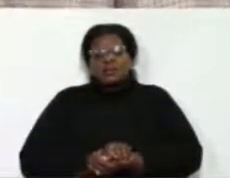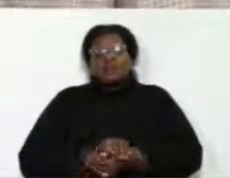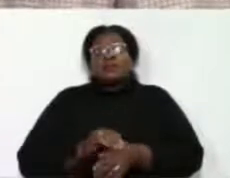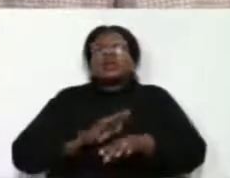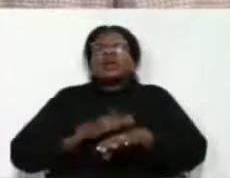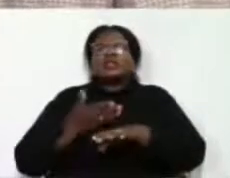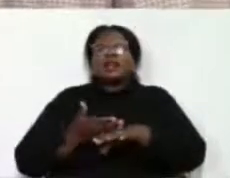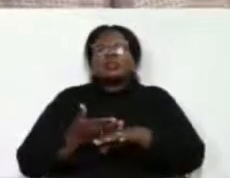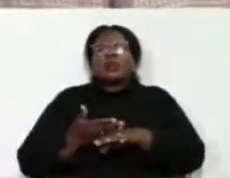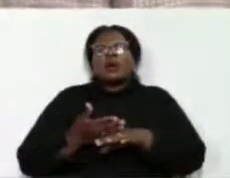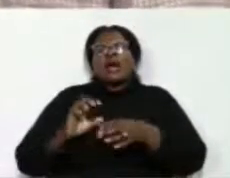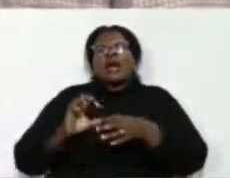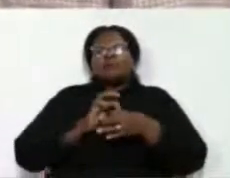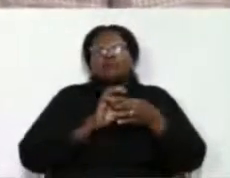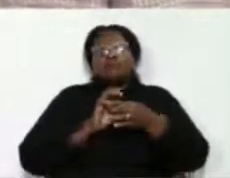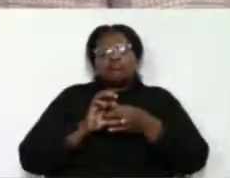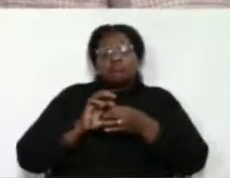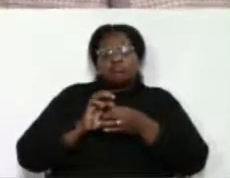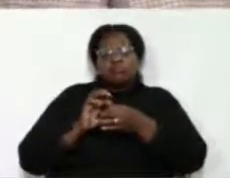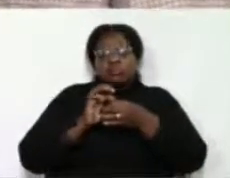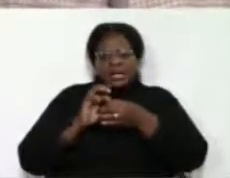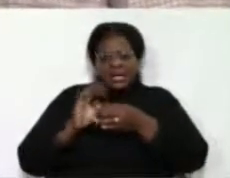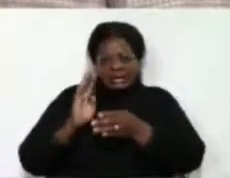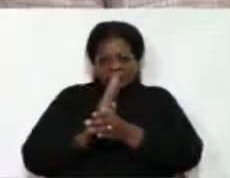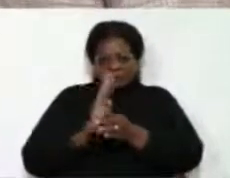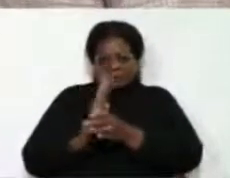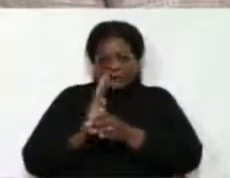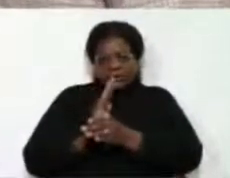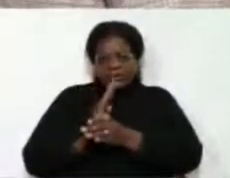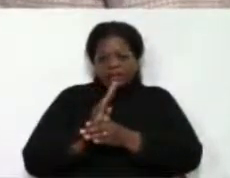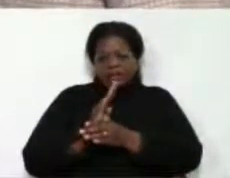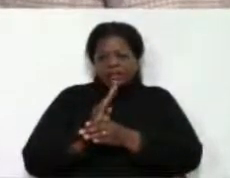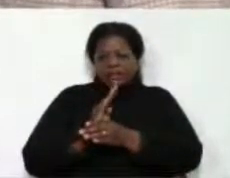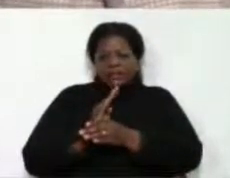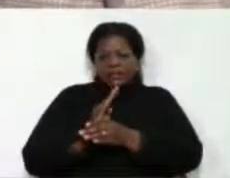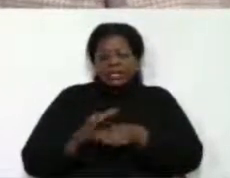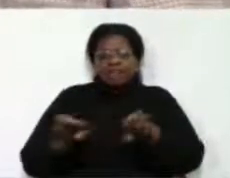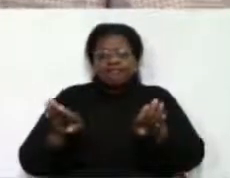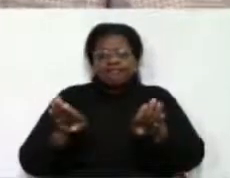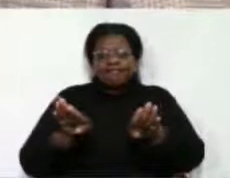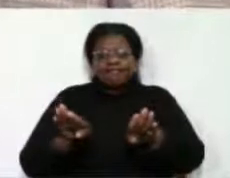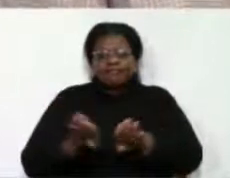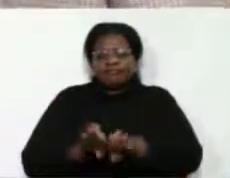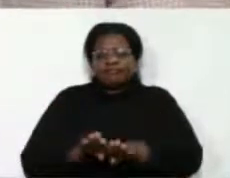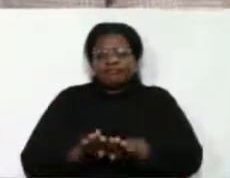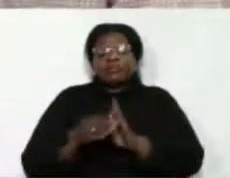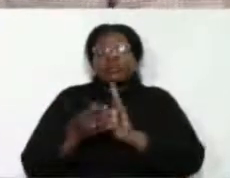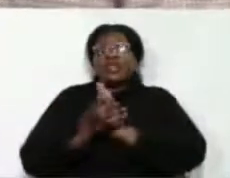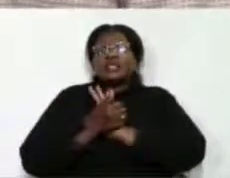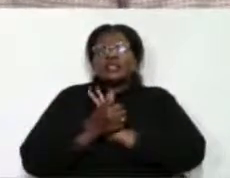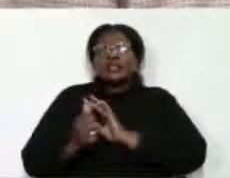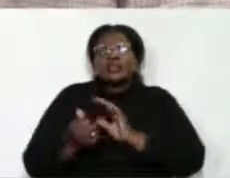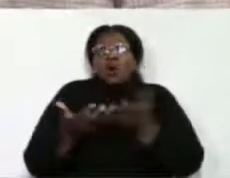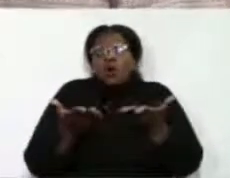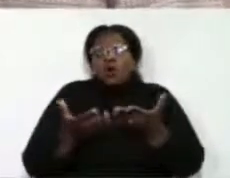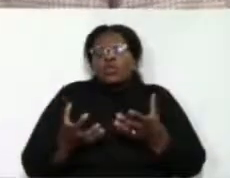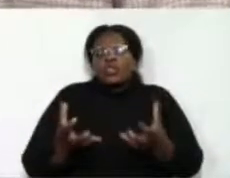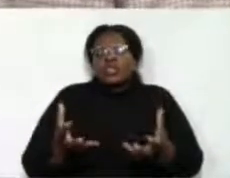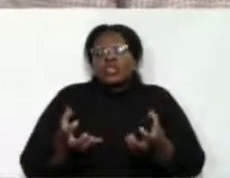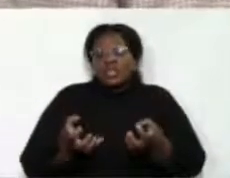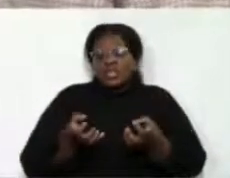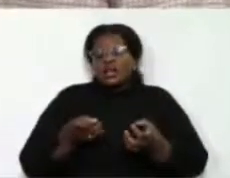be an investor. They could be, like I say, are they bringing skills, or are they just a quiet investor? Are they involved in the